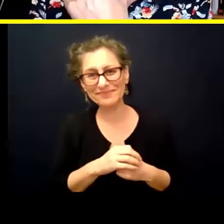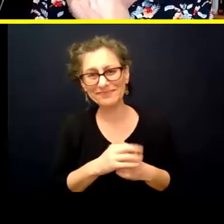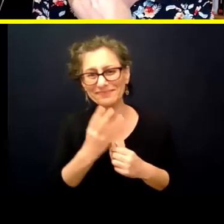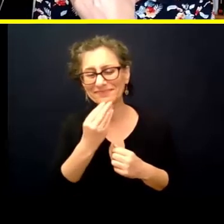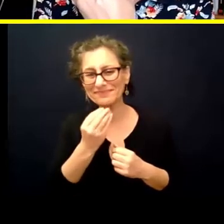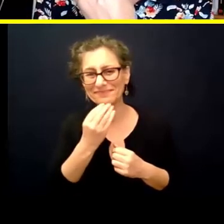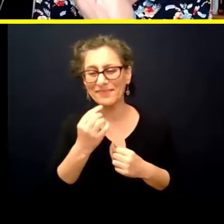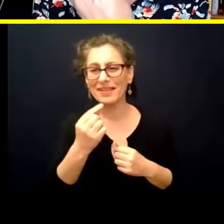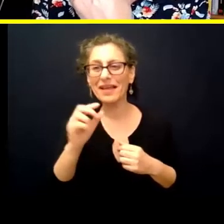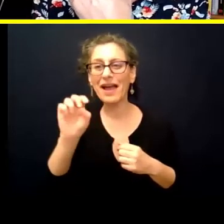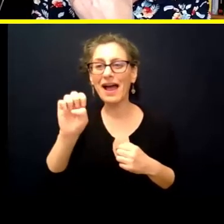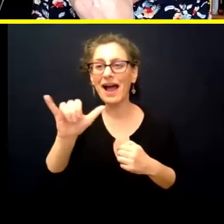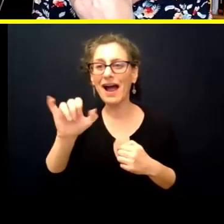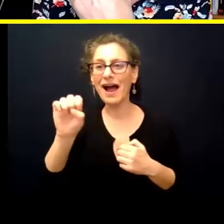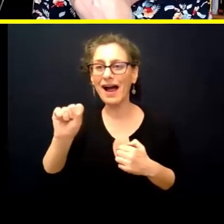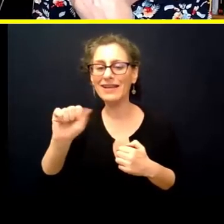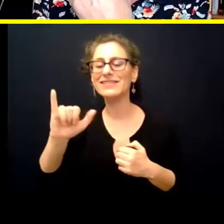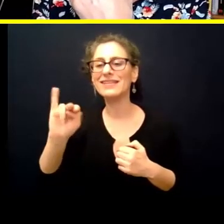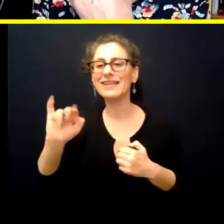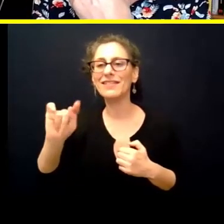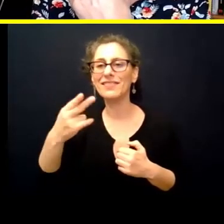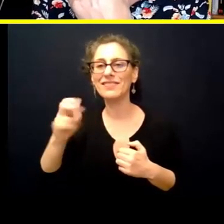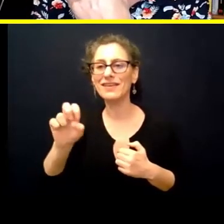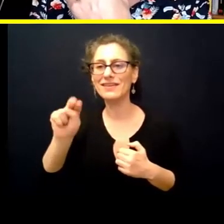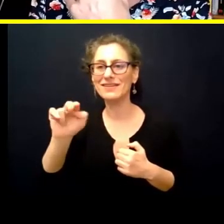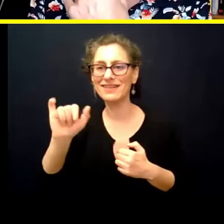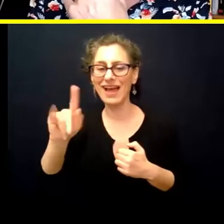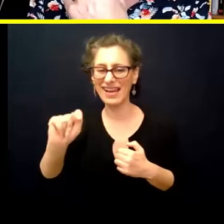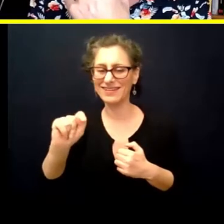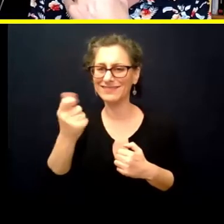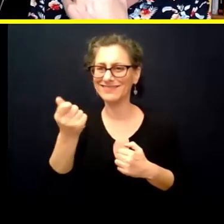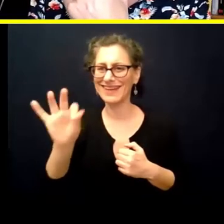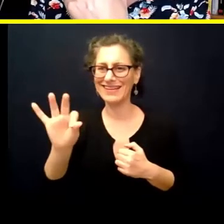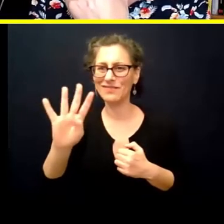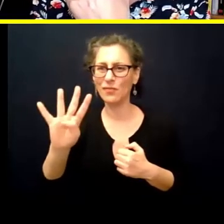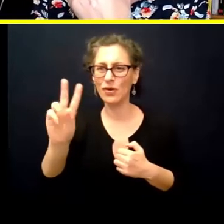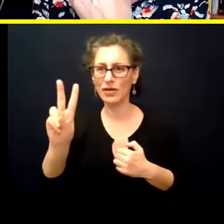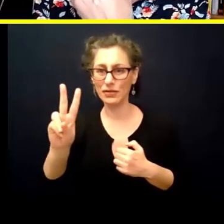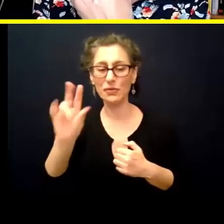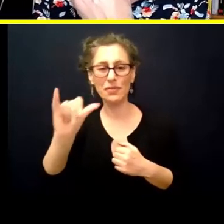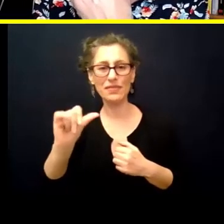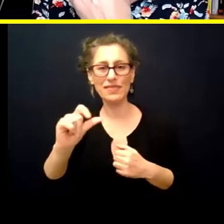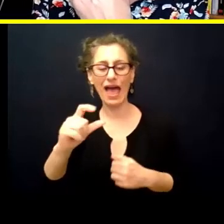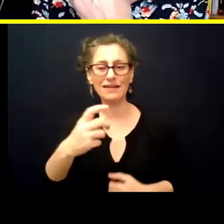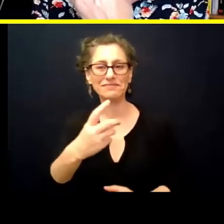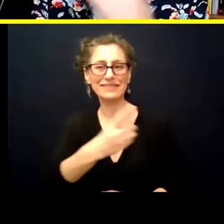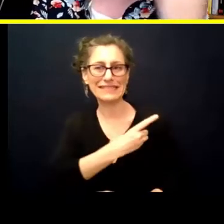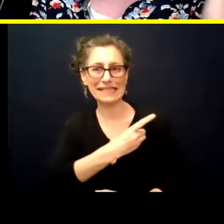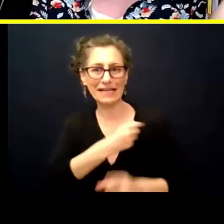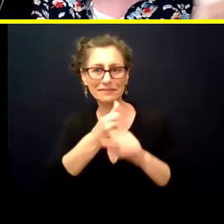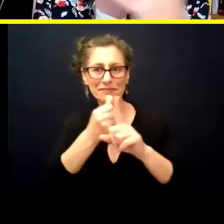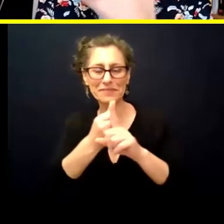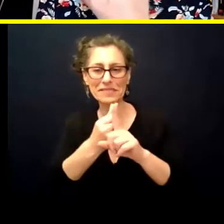Eyes in the Night, where 1942, where the detective was blind, but because he